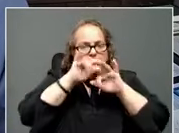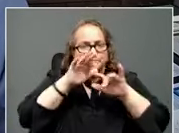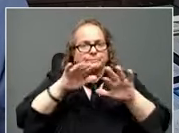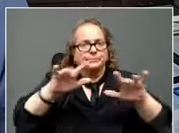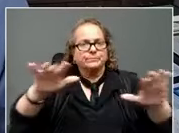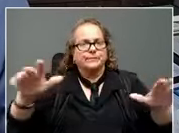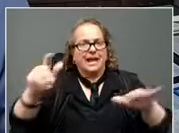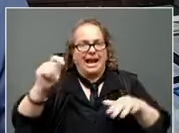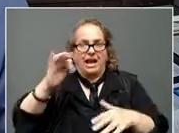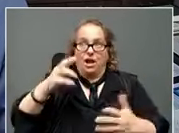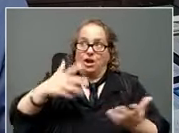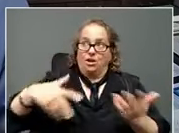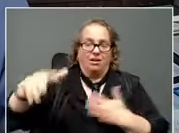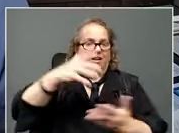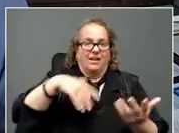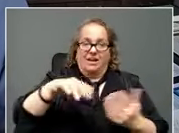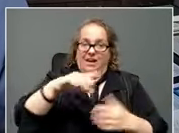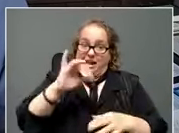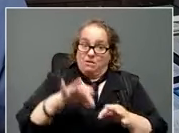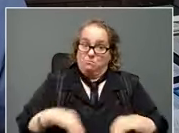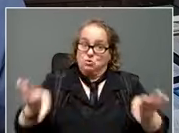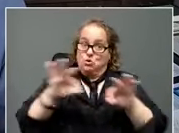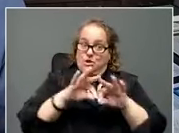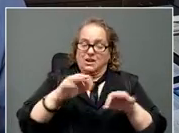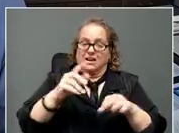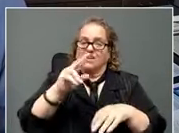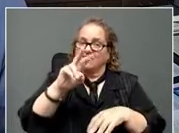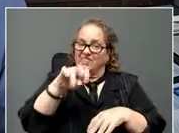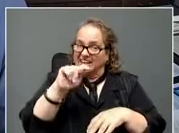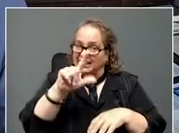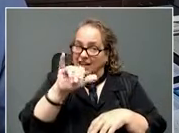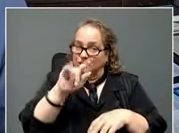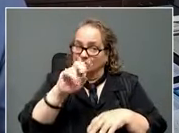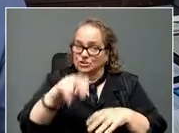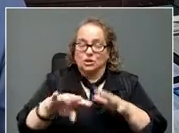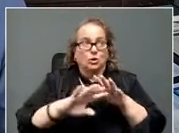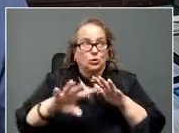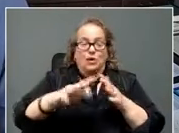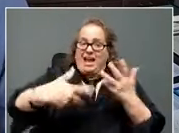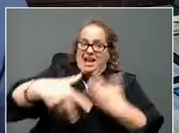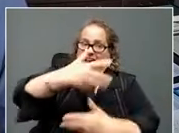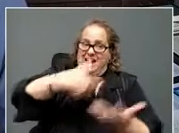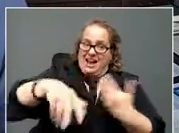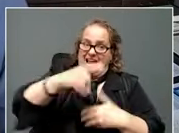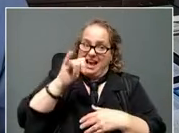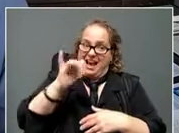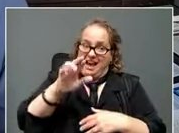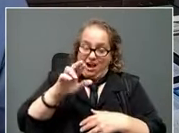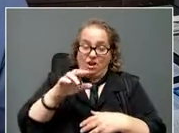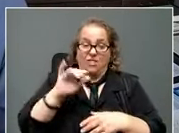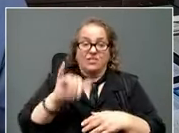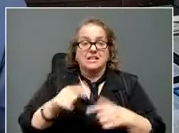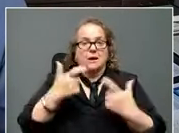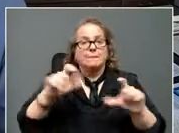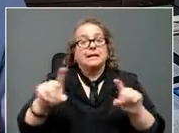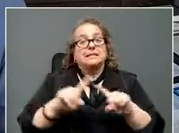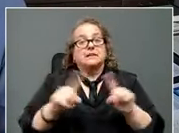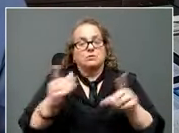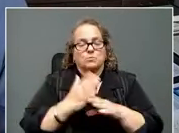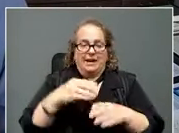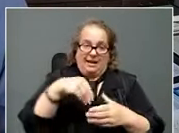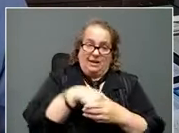and ventilation has been important all along, and that's one of the single biggest distinctions between indoor versus outdoor spaces, is just the